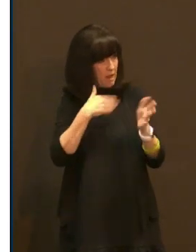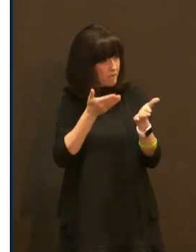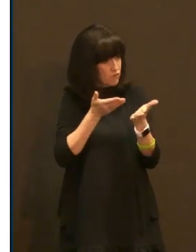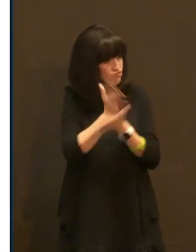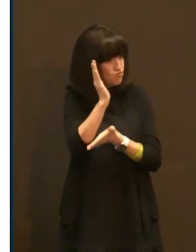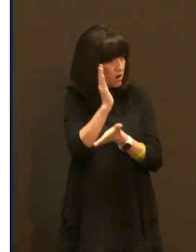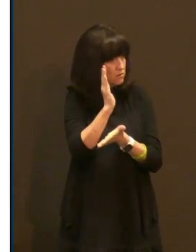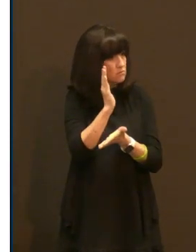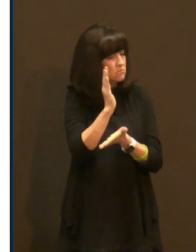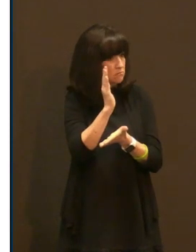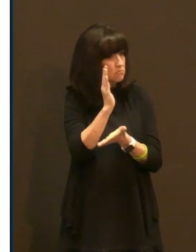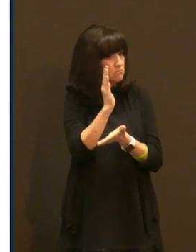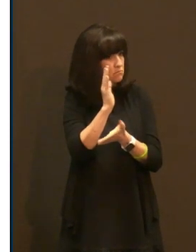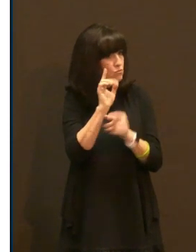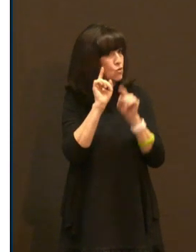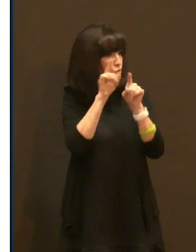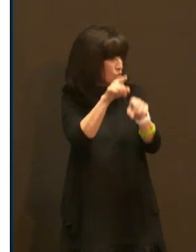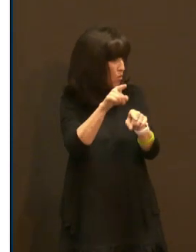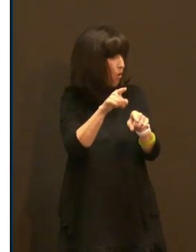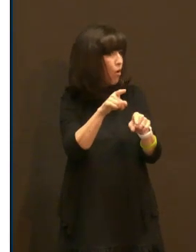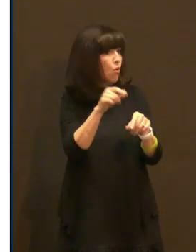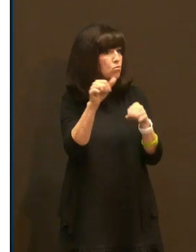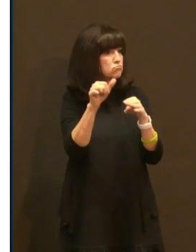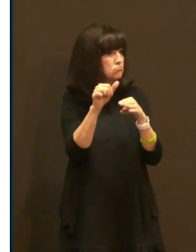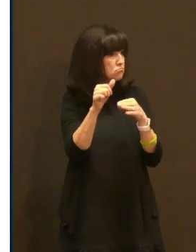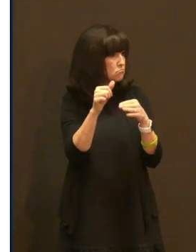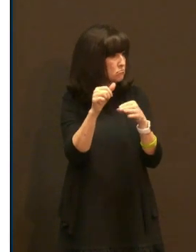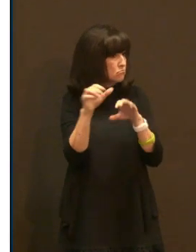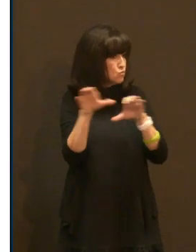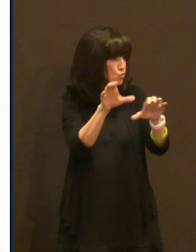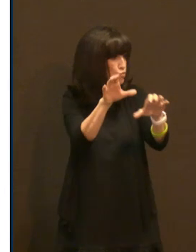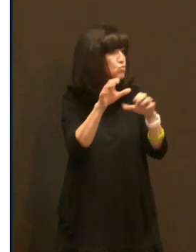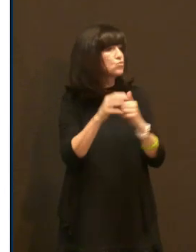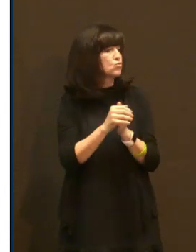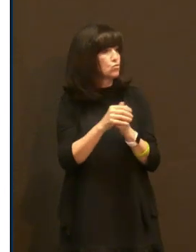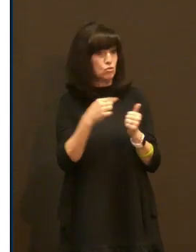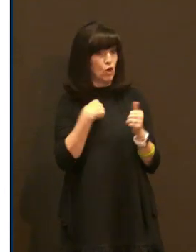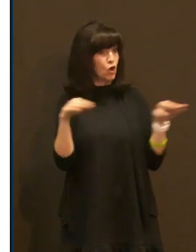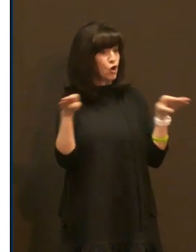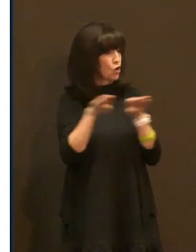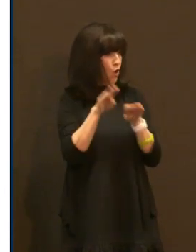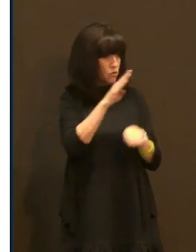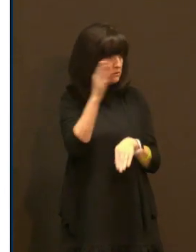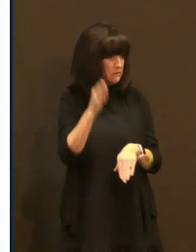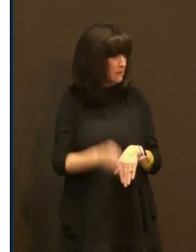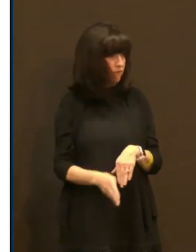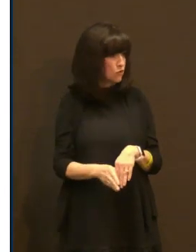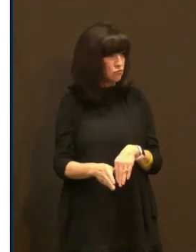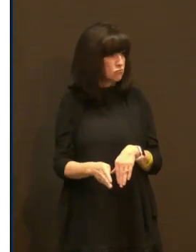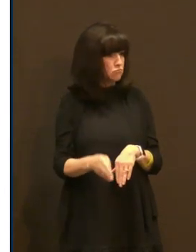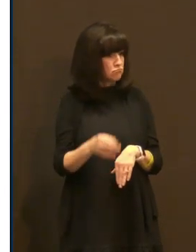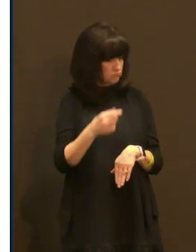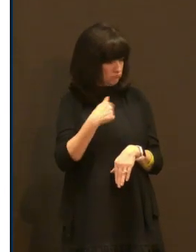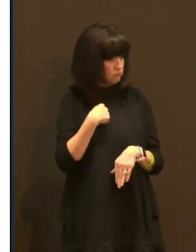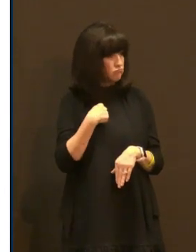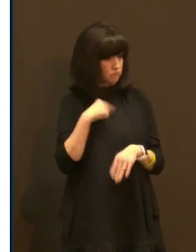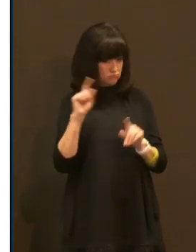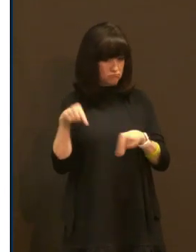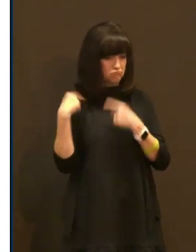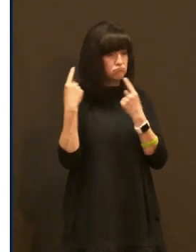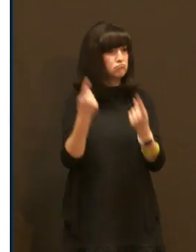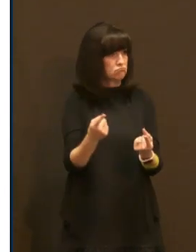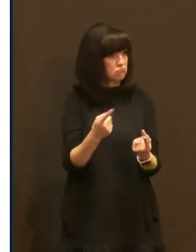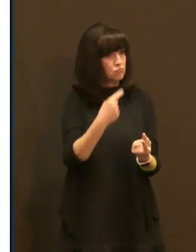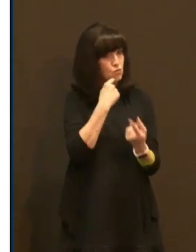never officially closed them down. They were always designated as an essential service,